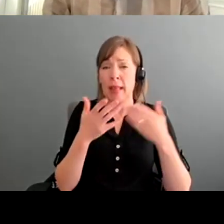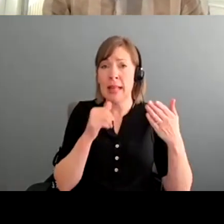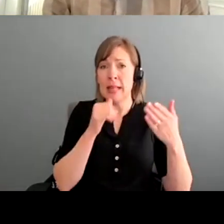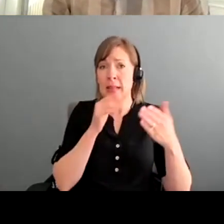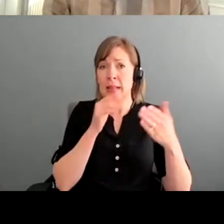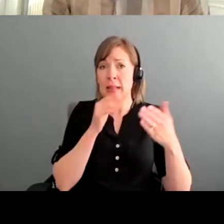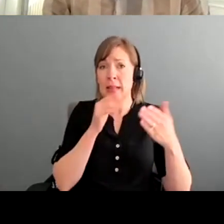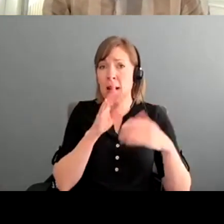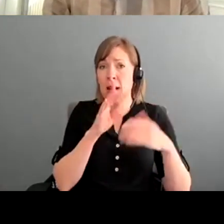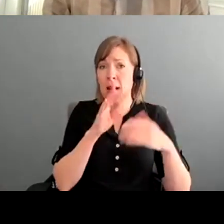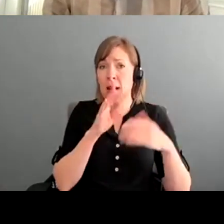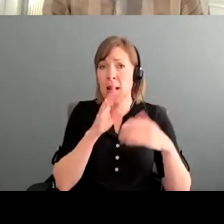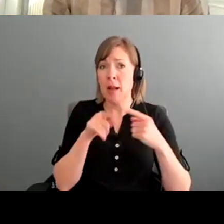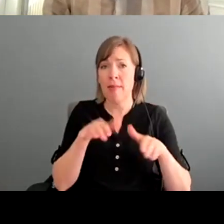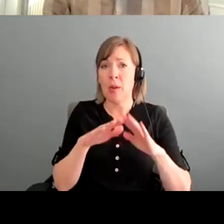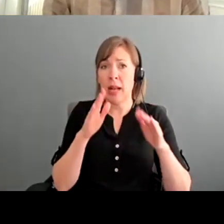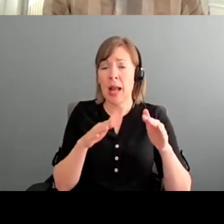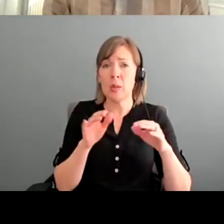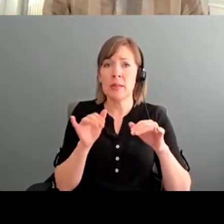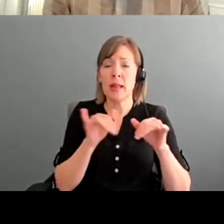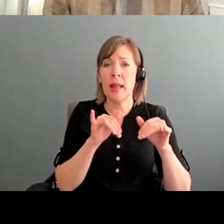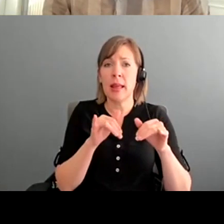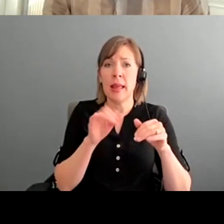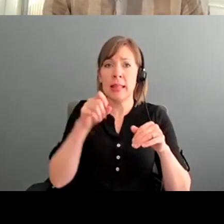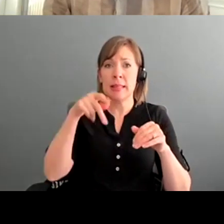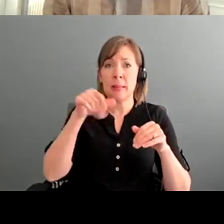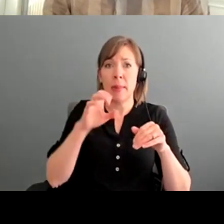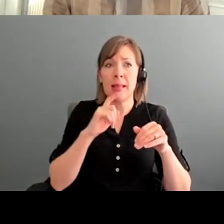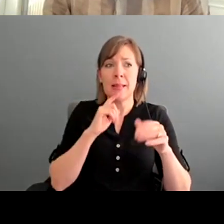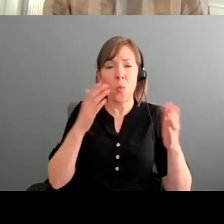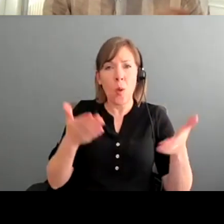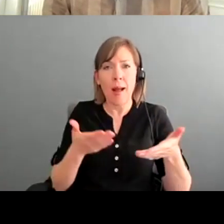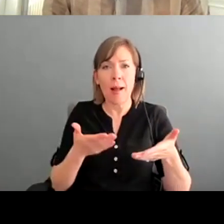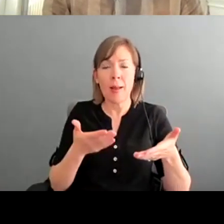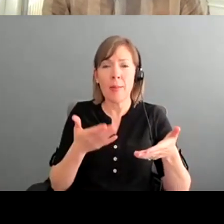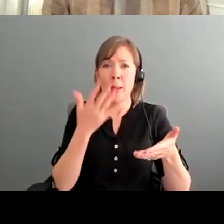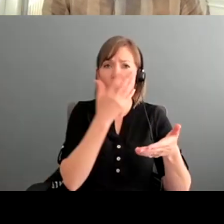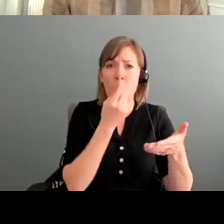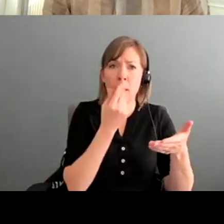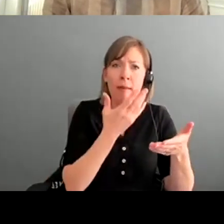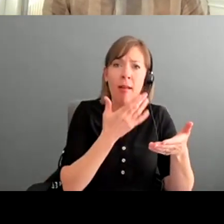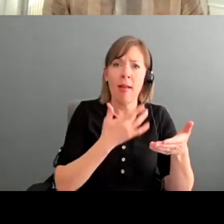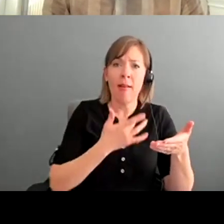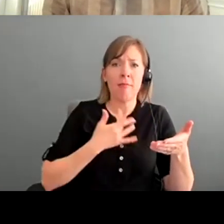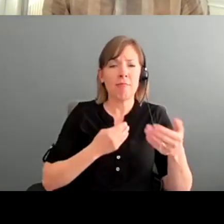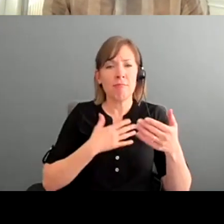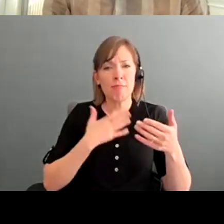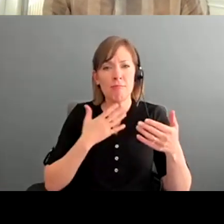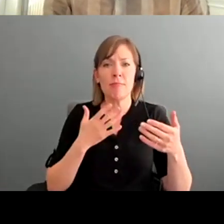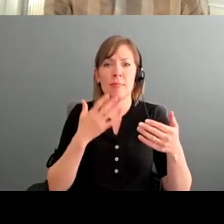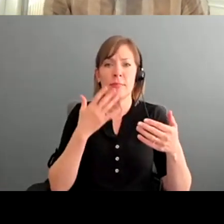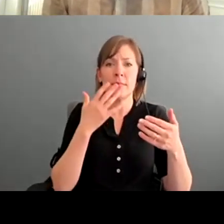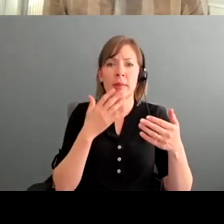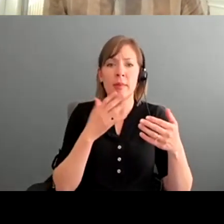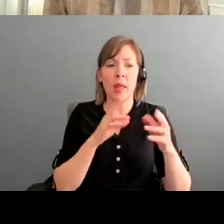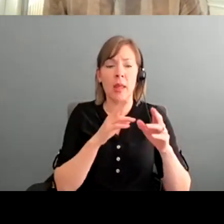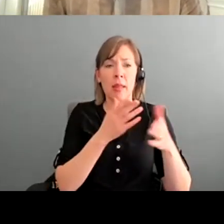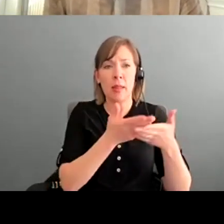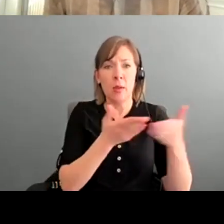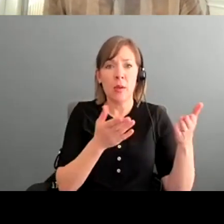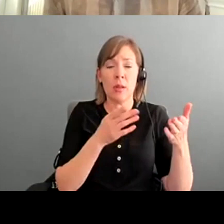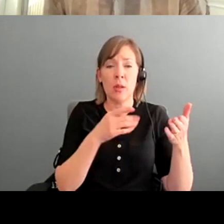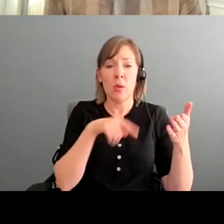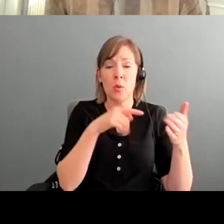Fountain House is just that like the space is welcoming, inviting, and beautiful. The units that are